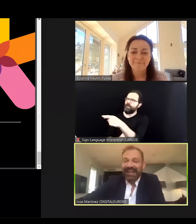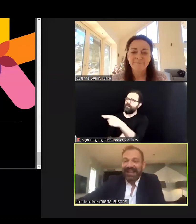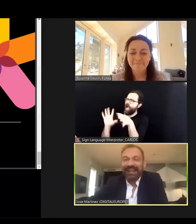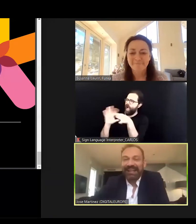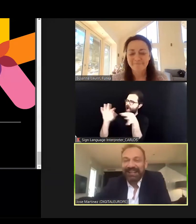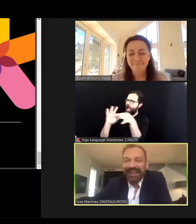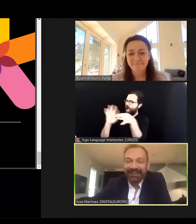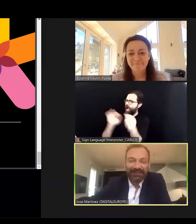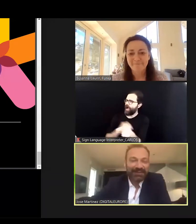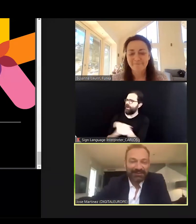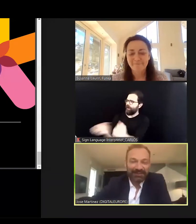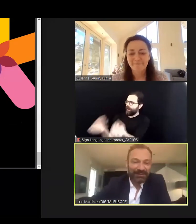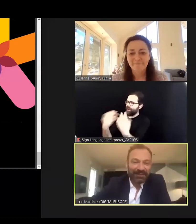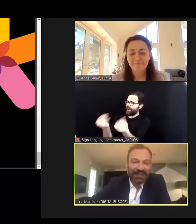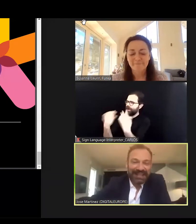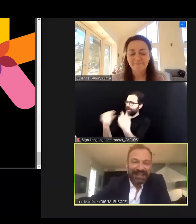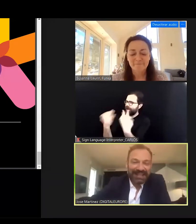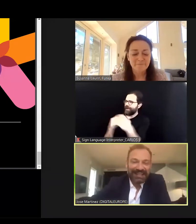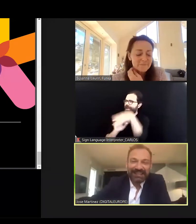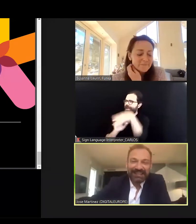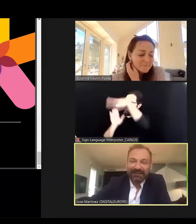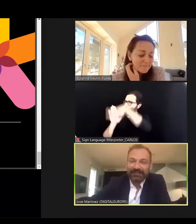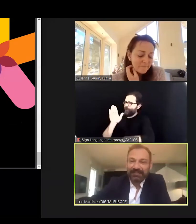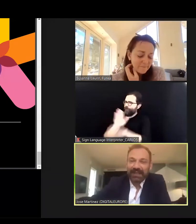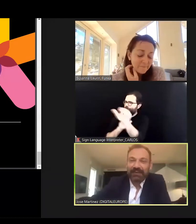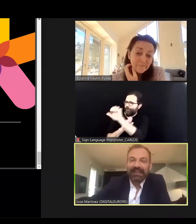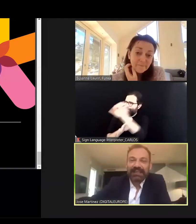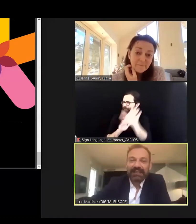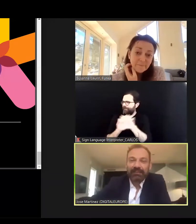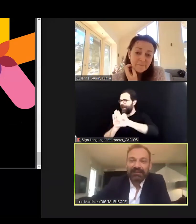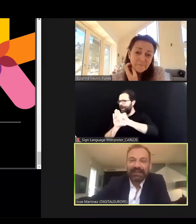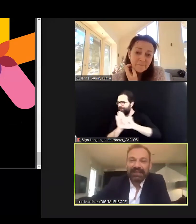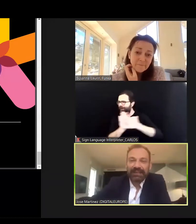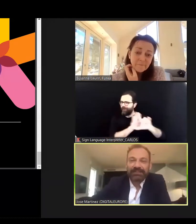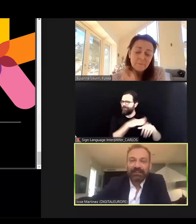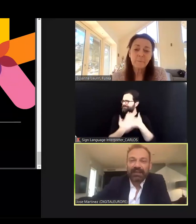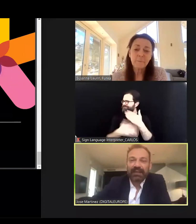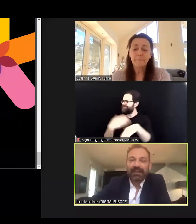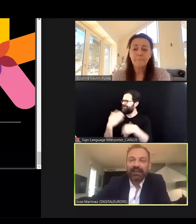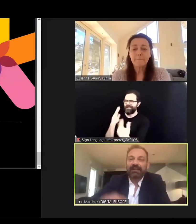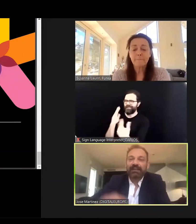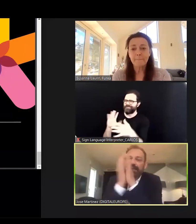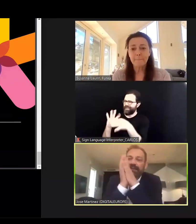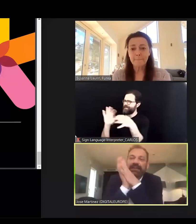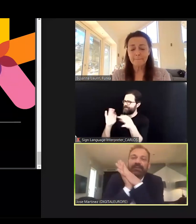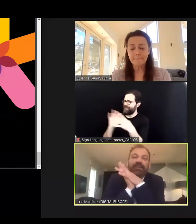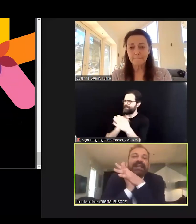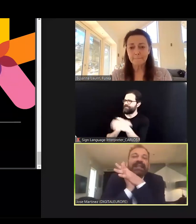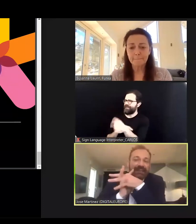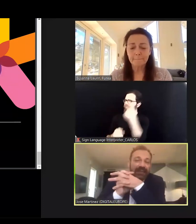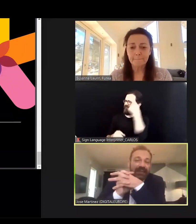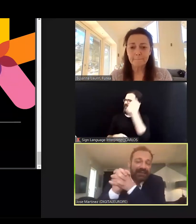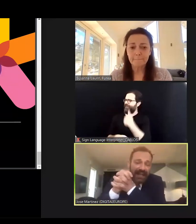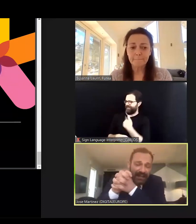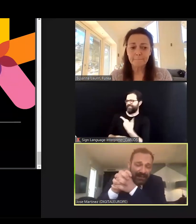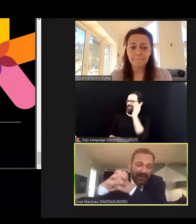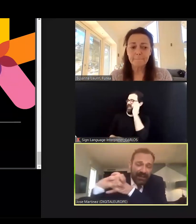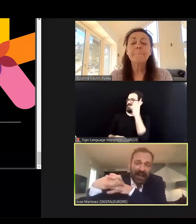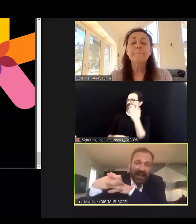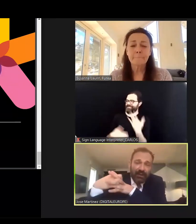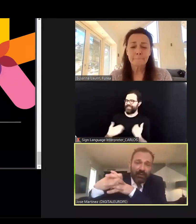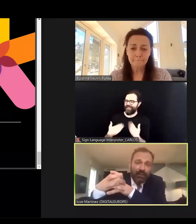So I think we should be proud of the work done at the EU level here, because we are really showing that